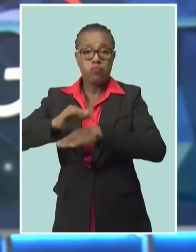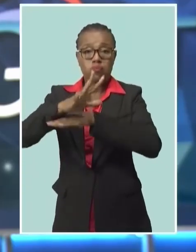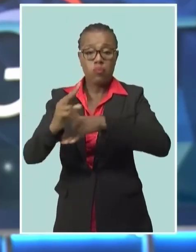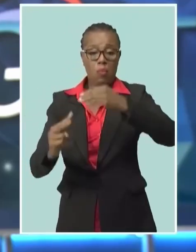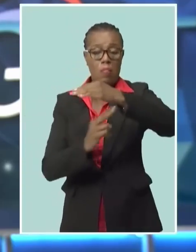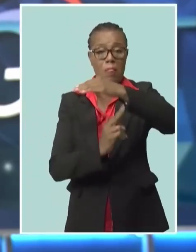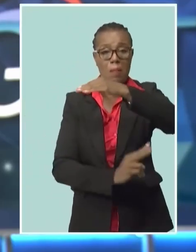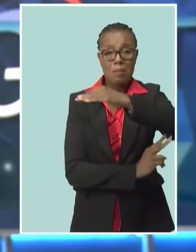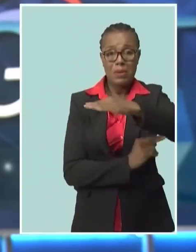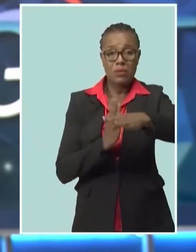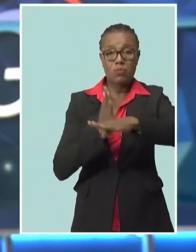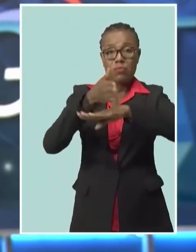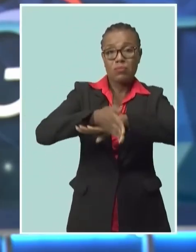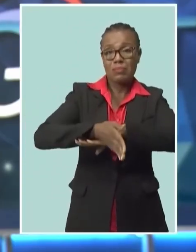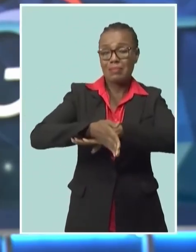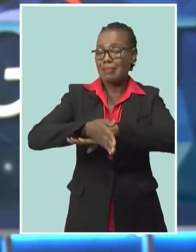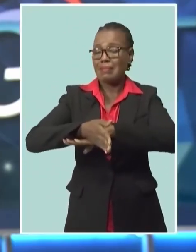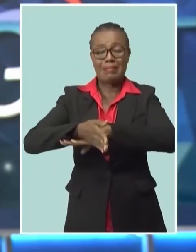Anesta Henry has that story.